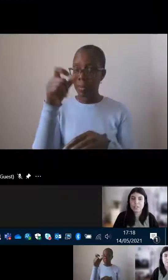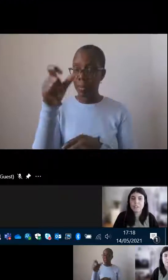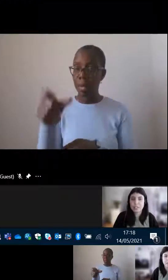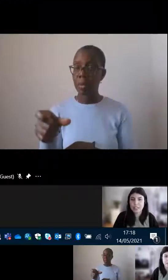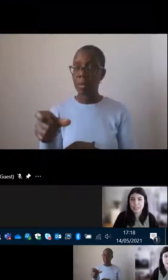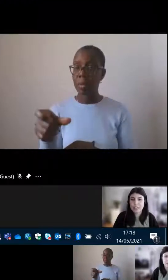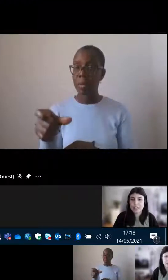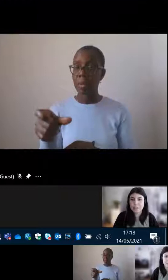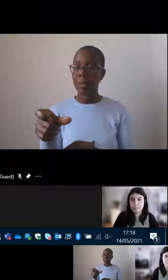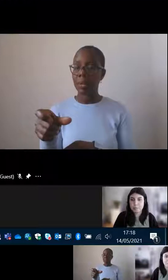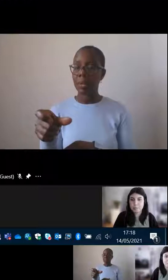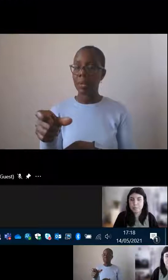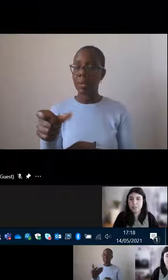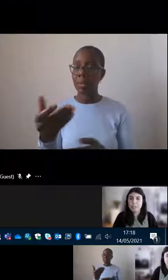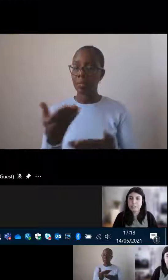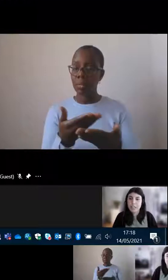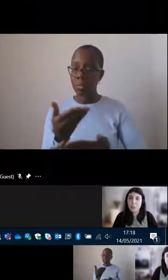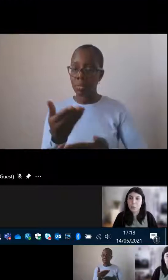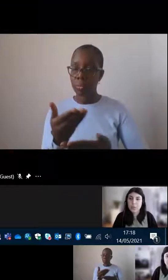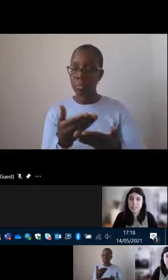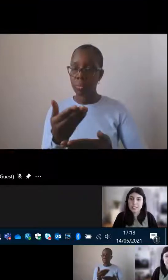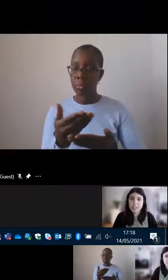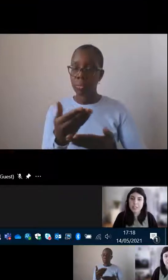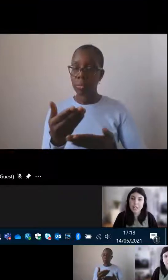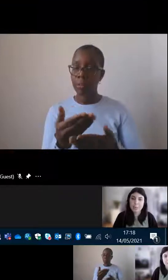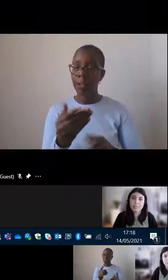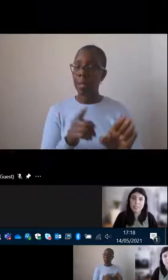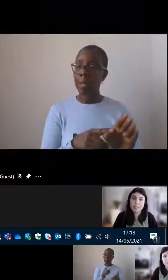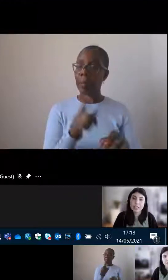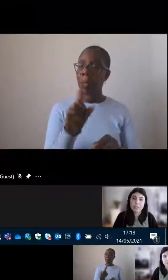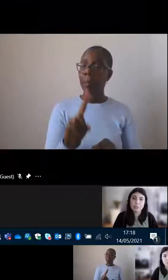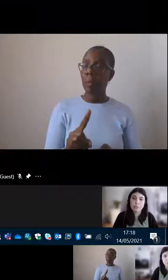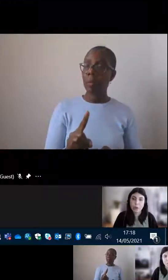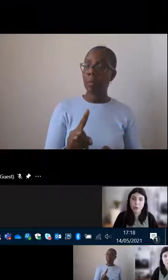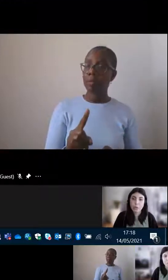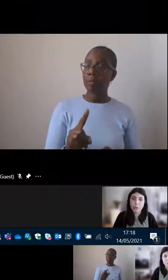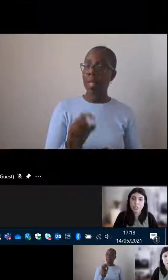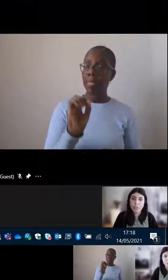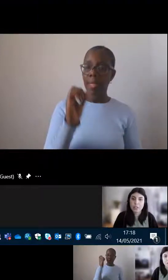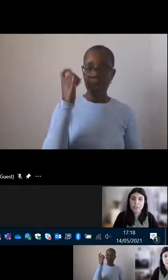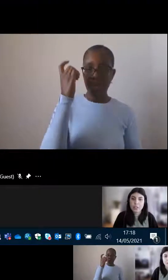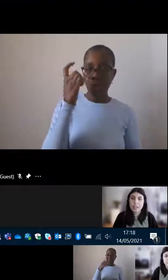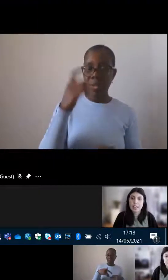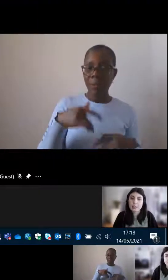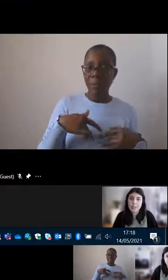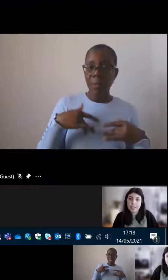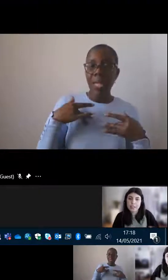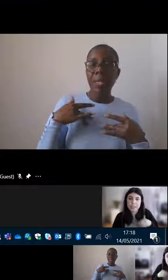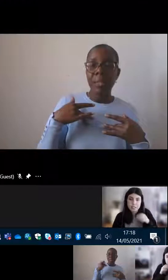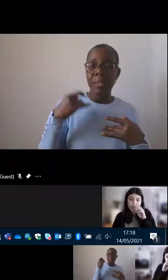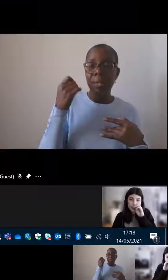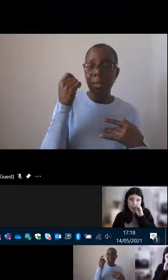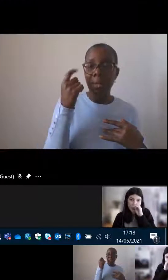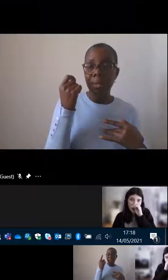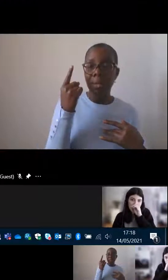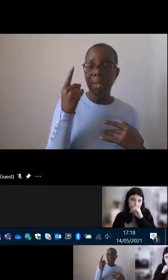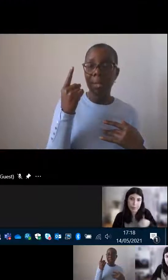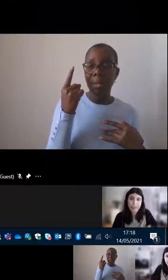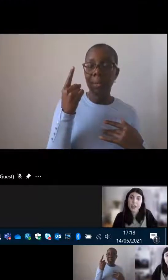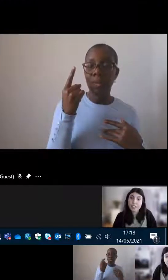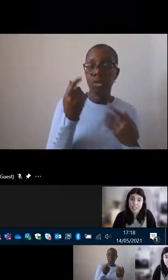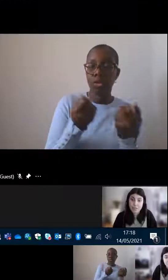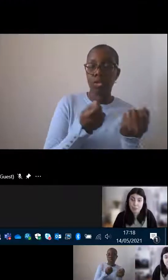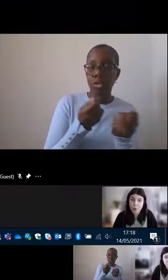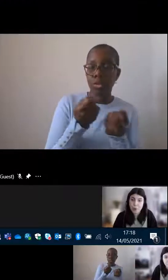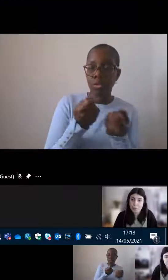their thoughts and feelings, find ways that can help them feel in control in the aspects of life